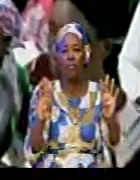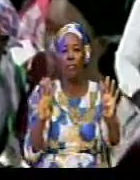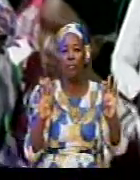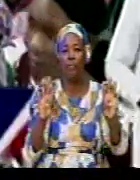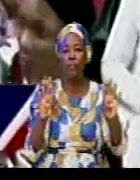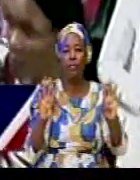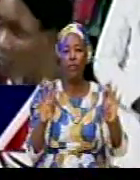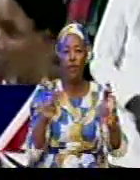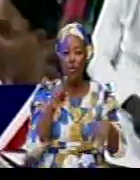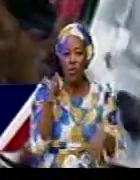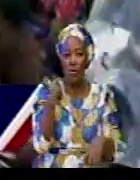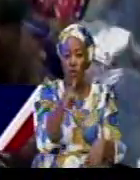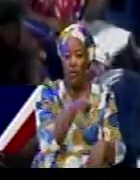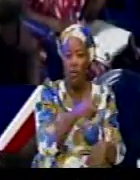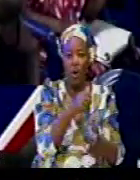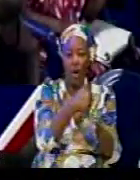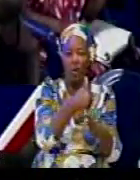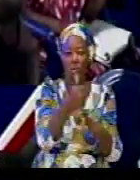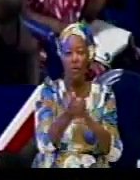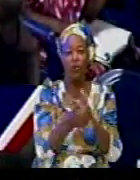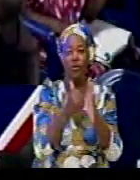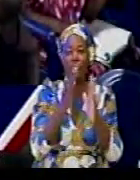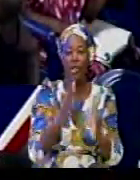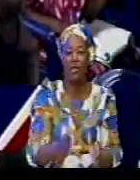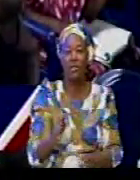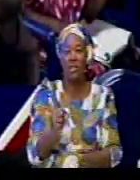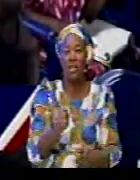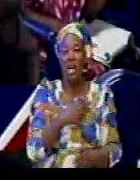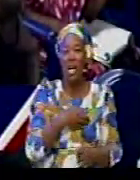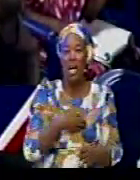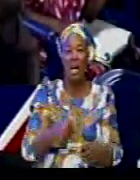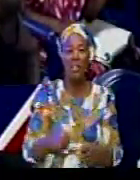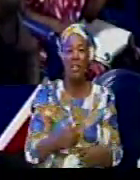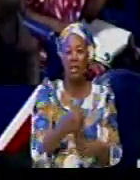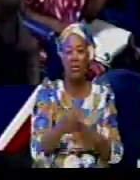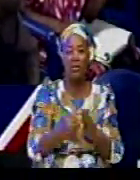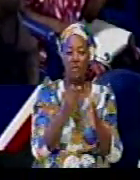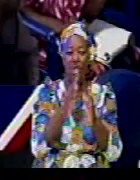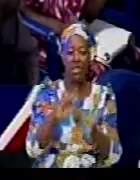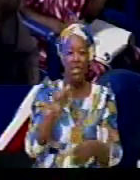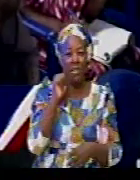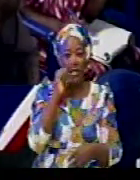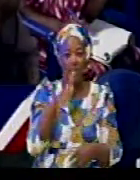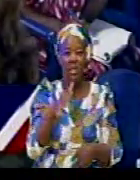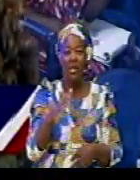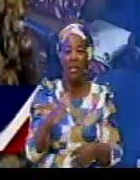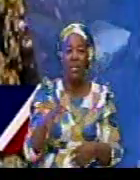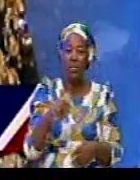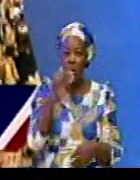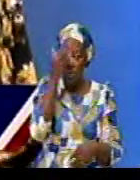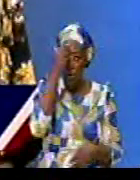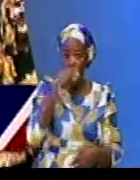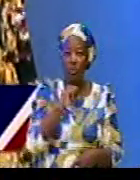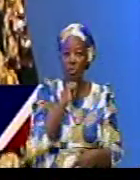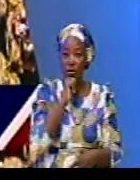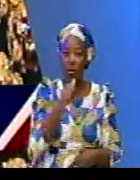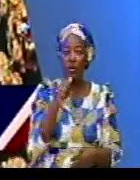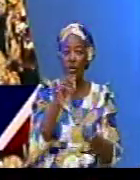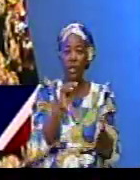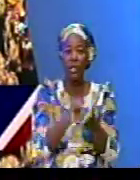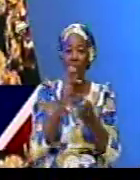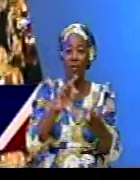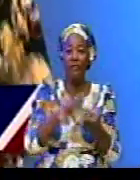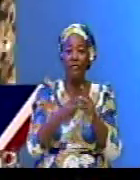James chapter 4. We're looking at verse 4. Ye adulterers and